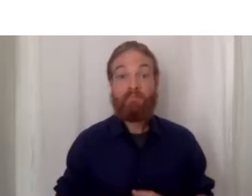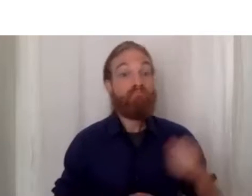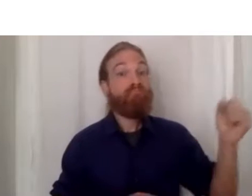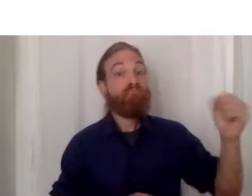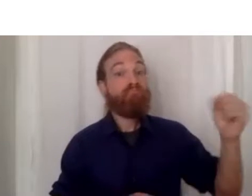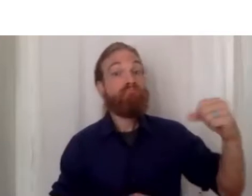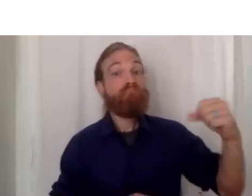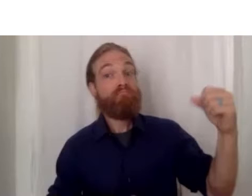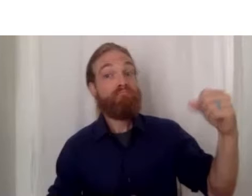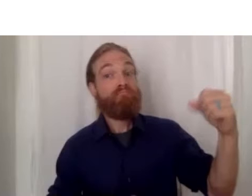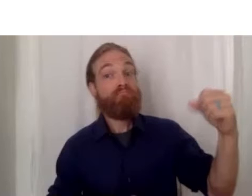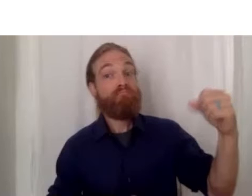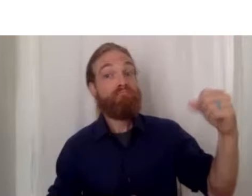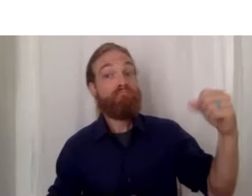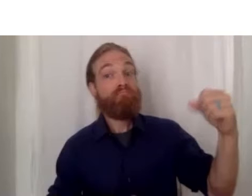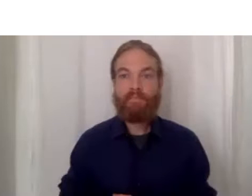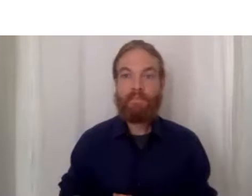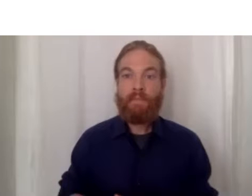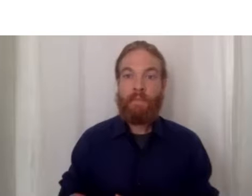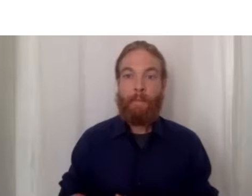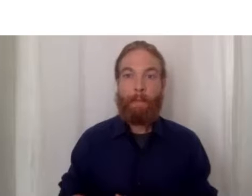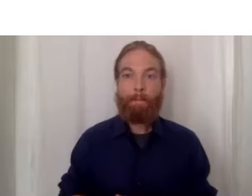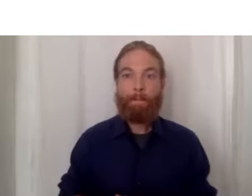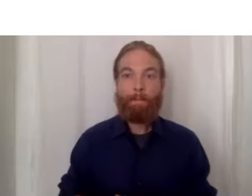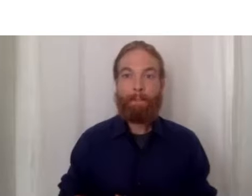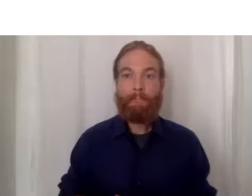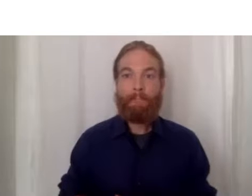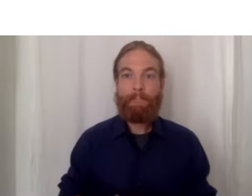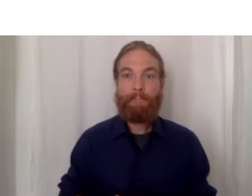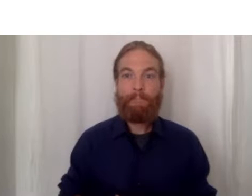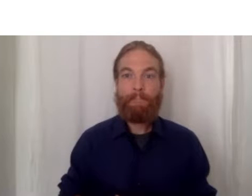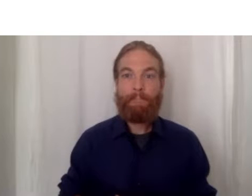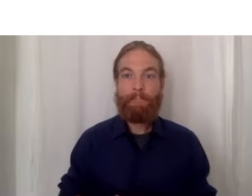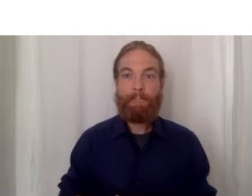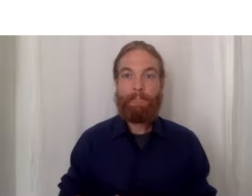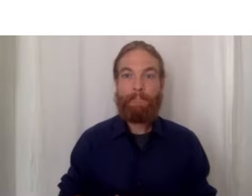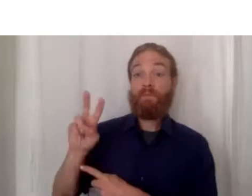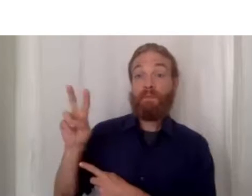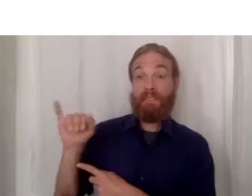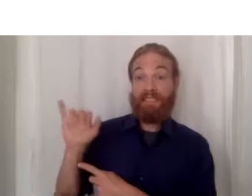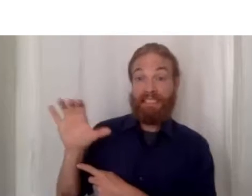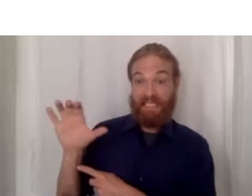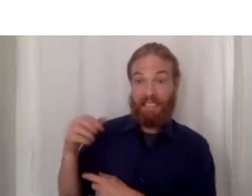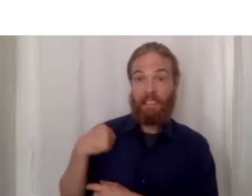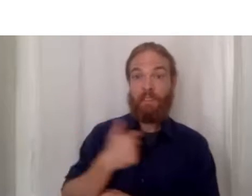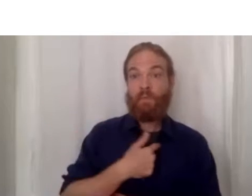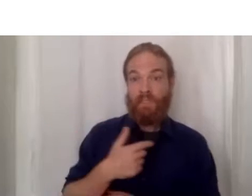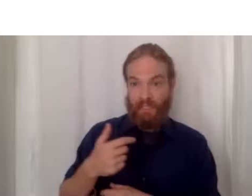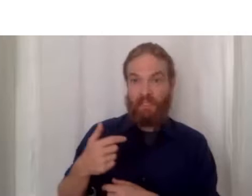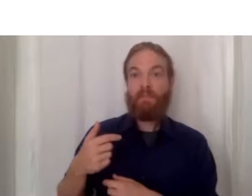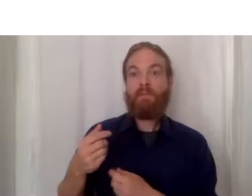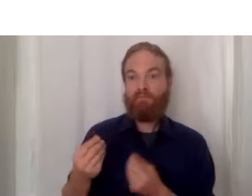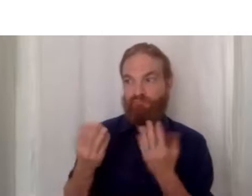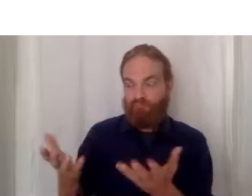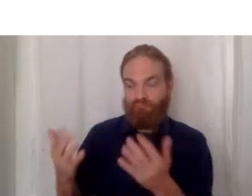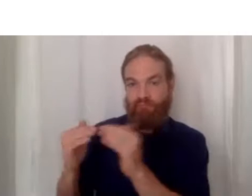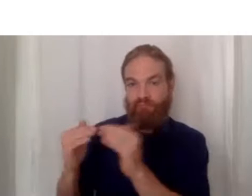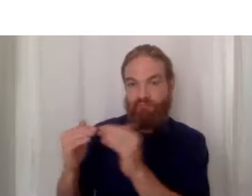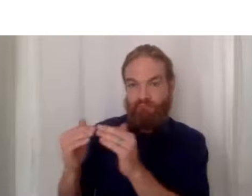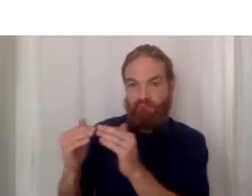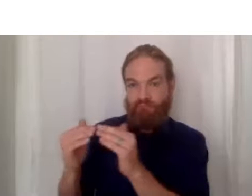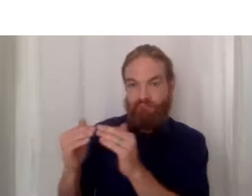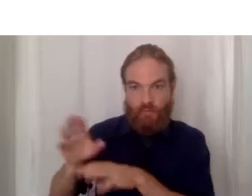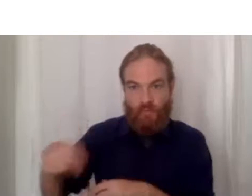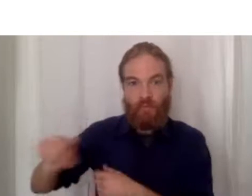is the Women, Infants, and Children, or WIC, Breastfeeding Peer Counselor contract. We have for this one seen a slight increase